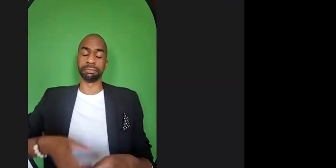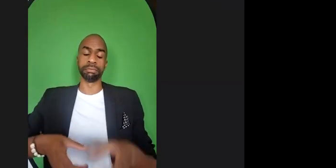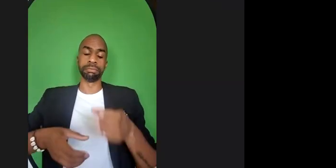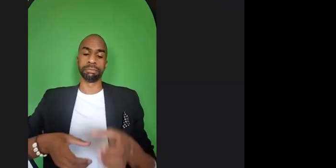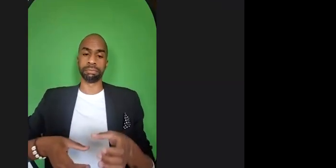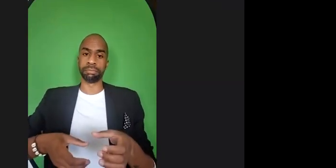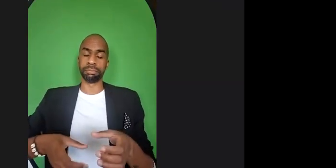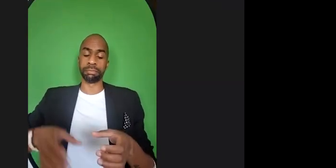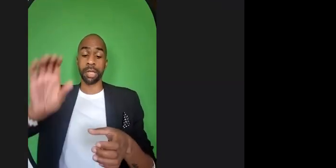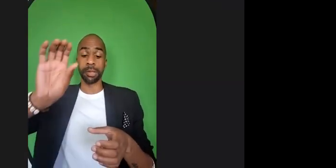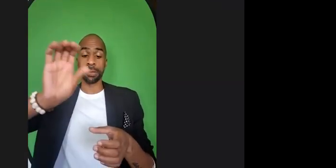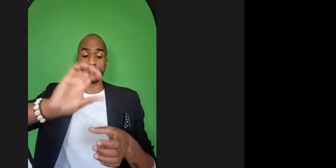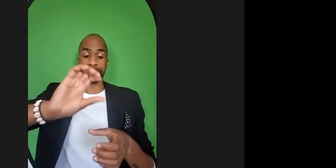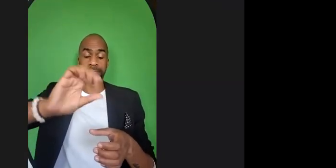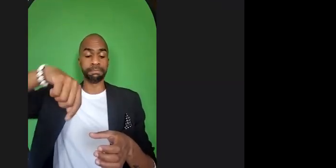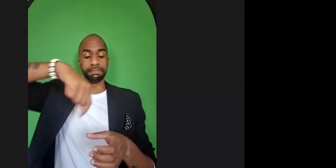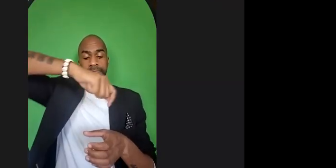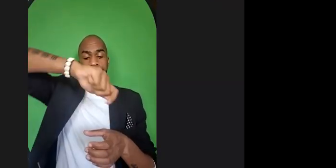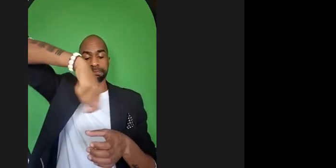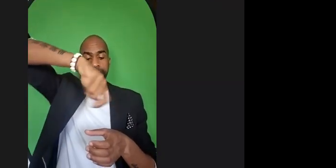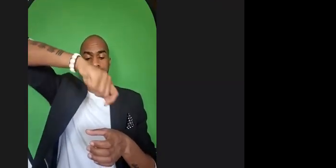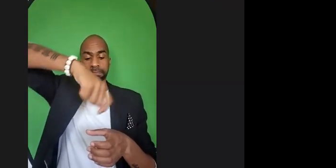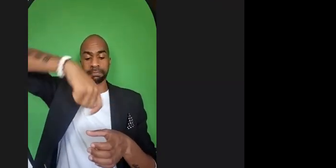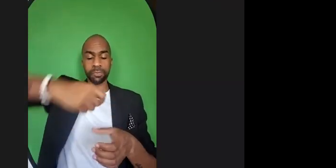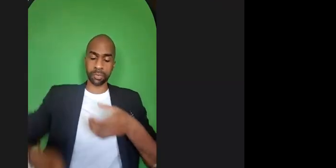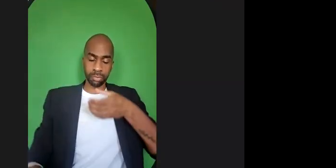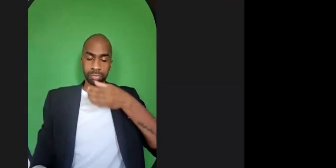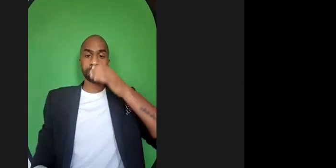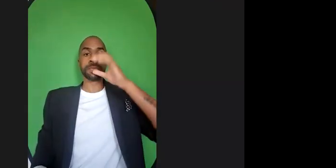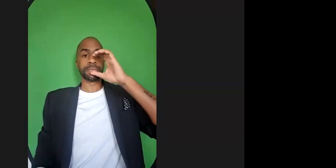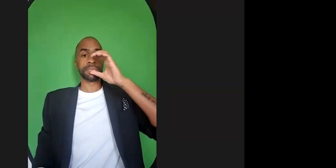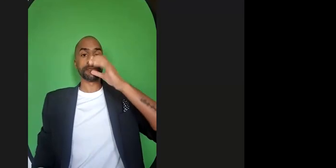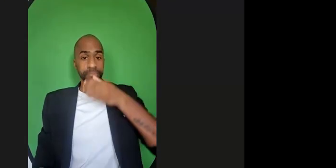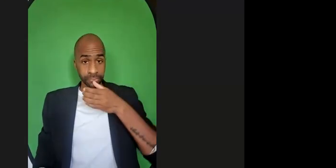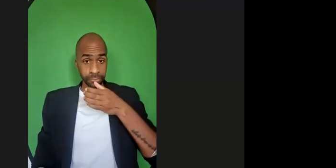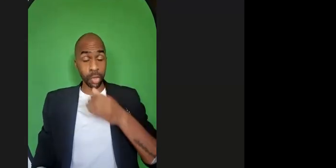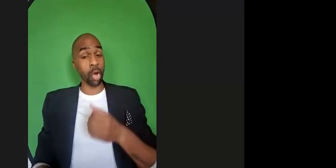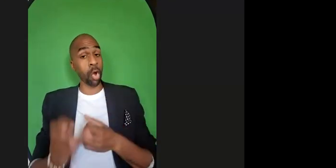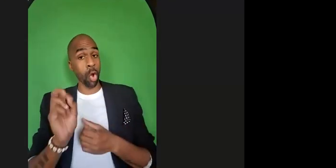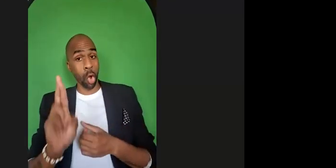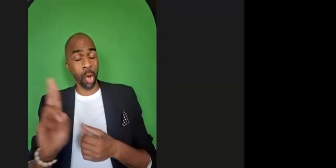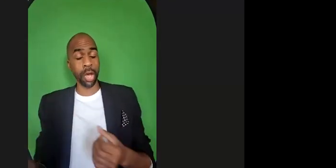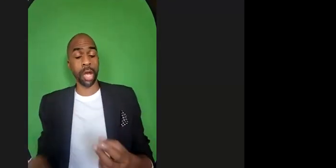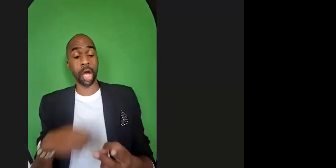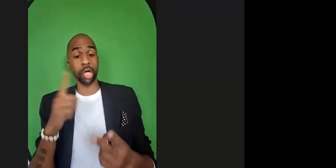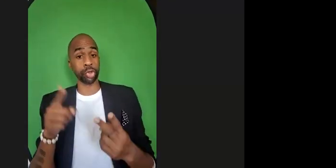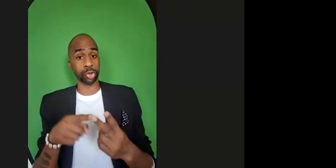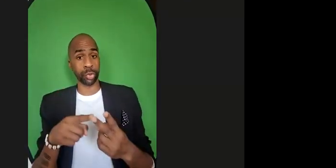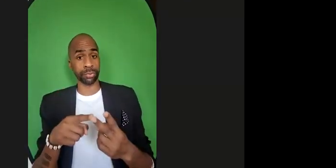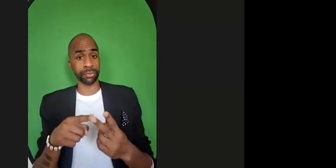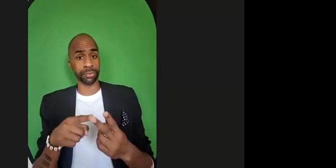And then a person who's interested in pursuing medical aid in dying can either drink the medications or